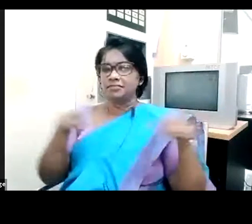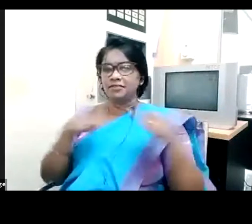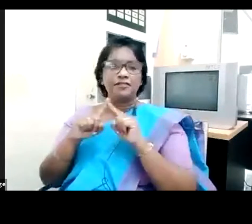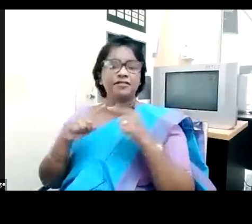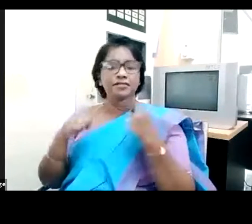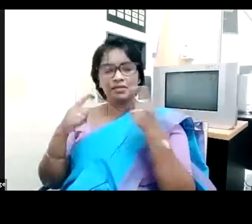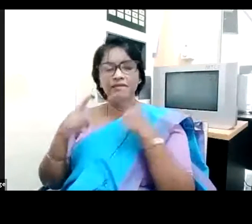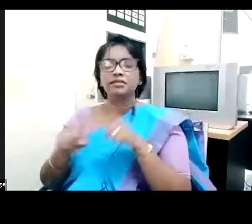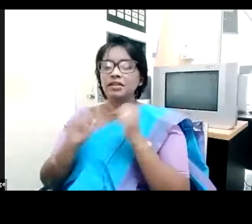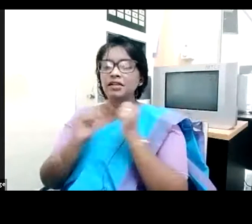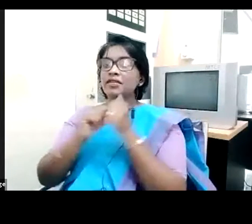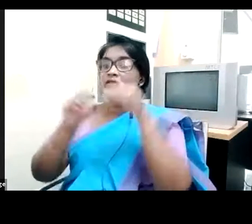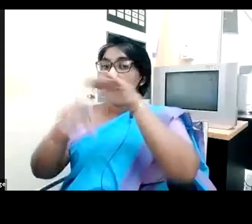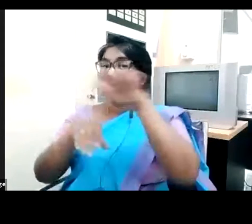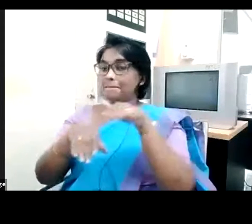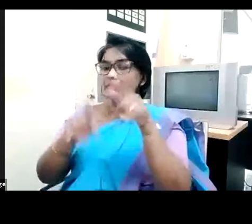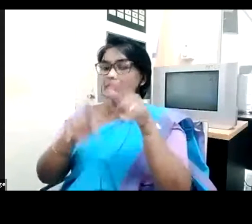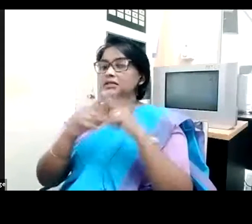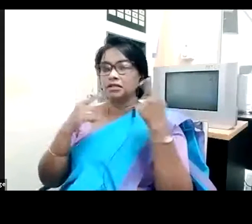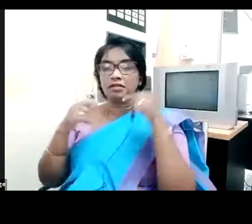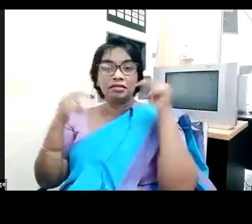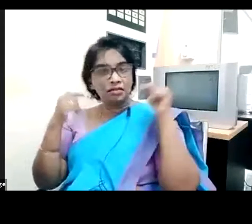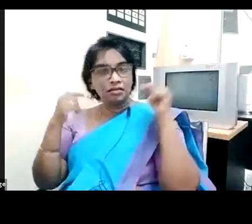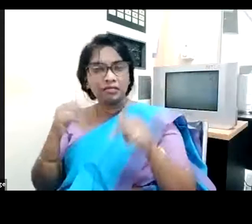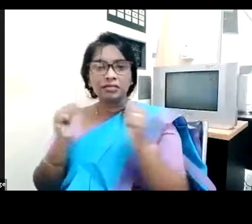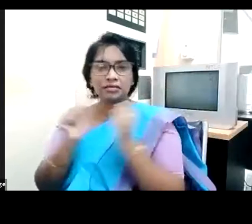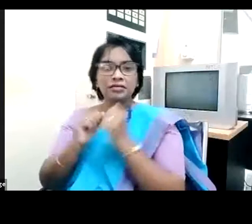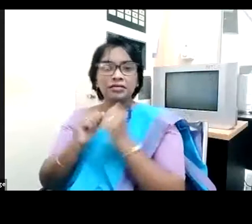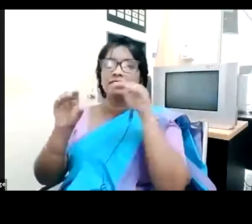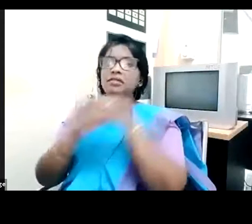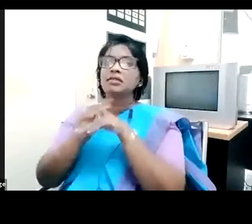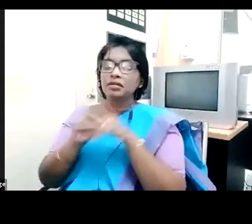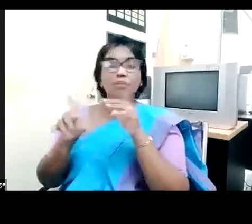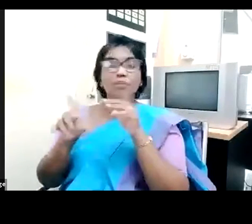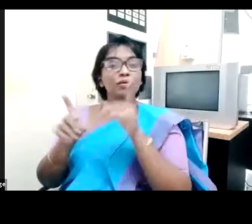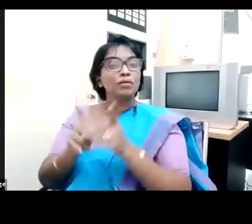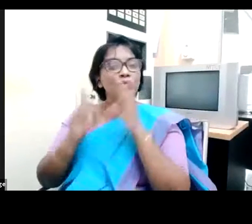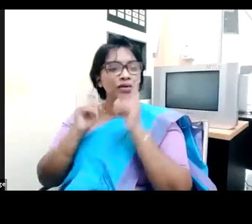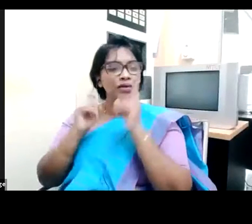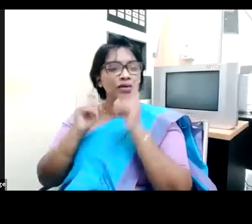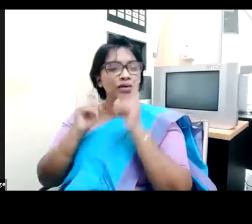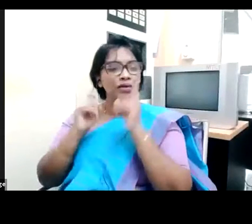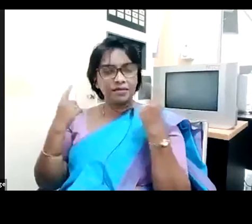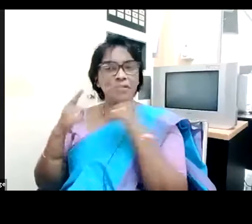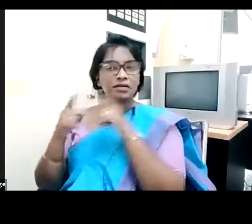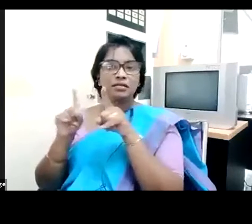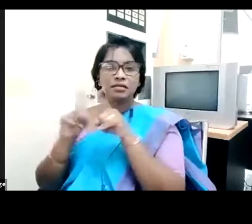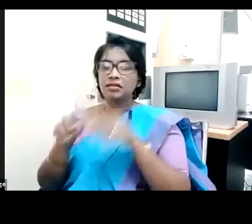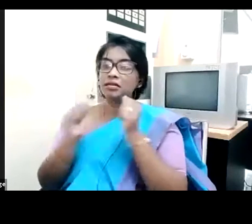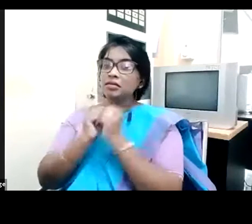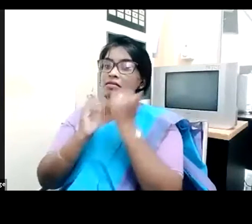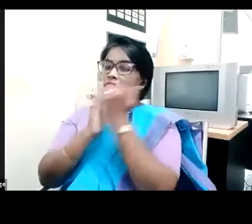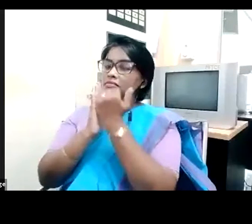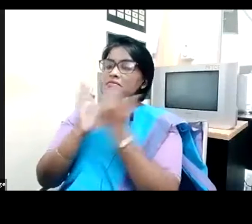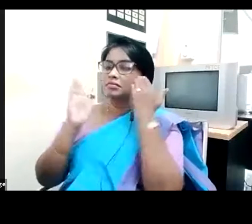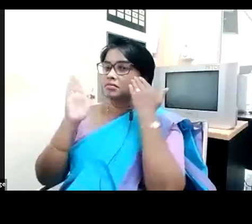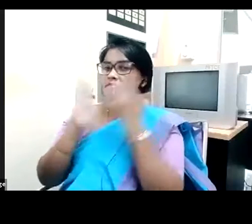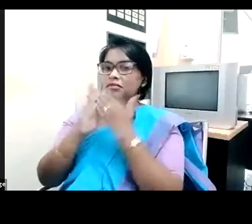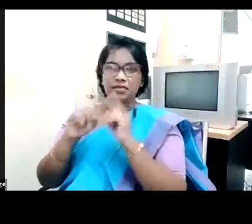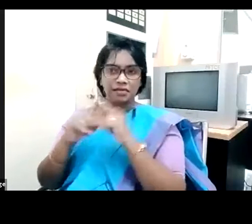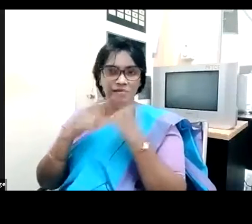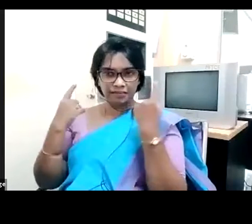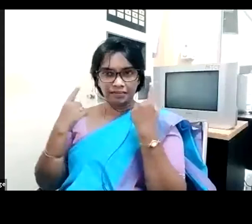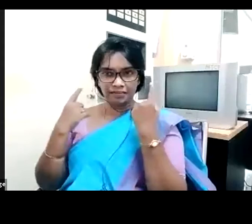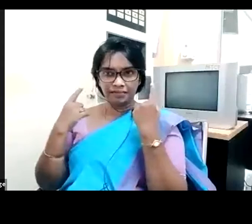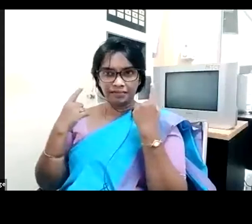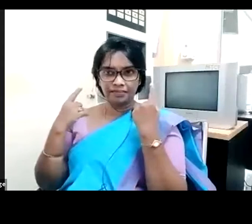people work also will differ, different to what is being practiced today. Developing, deploying, managing novel technology will